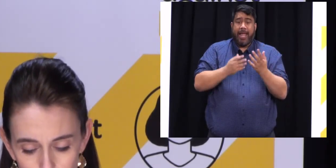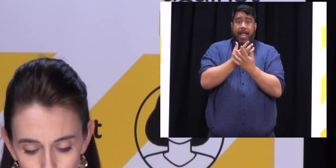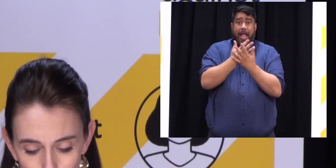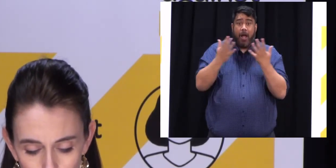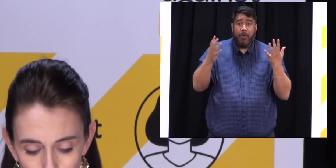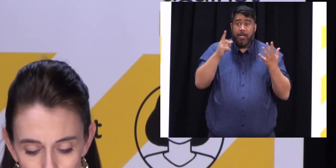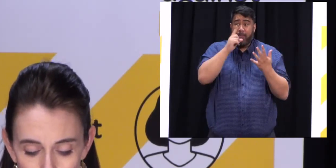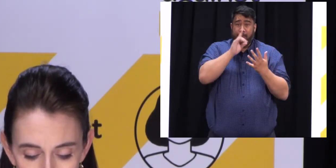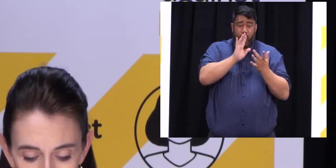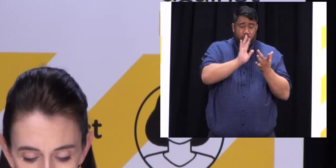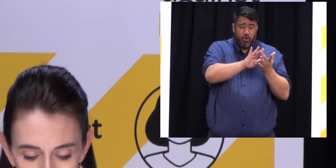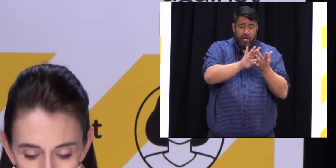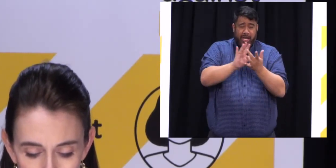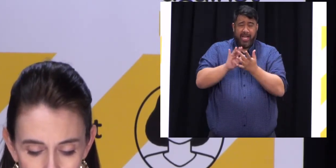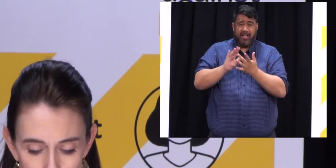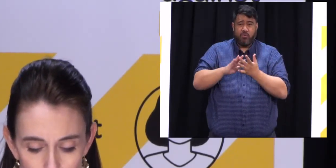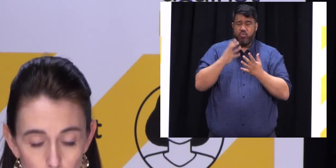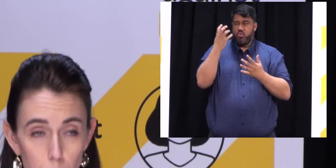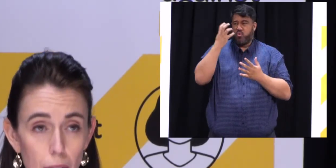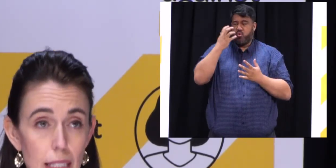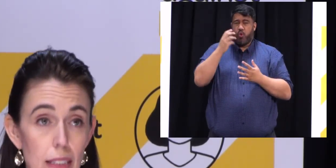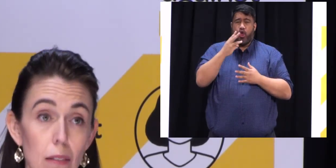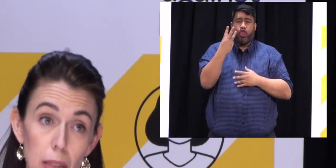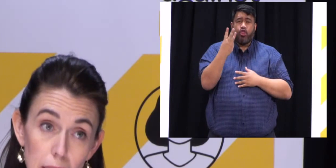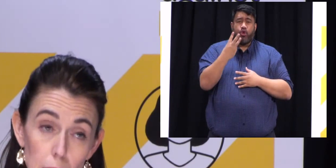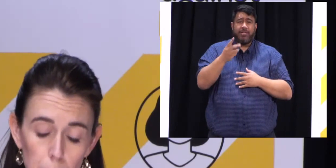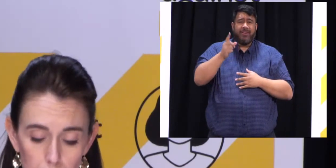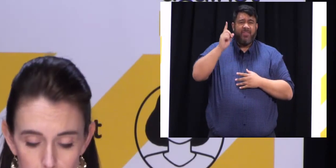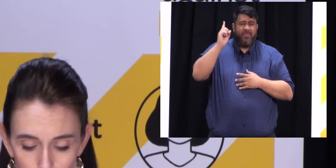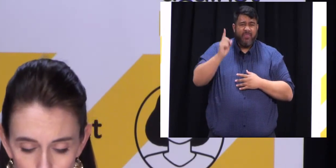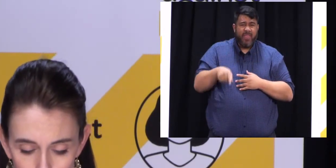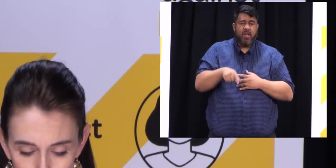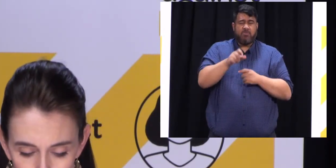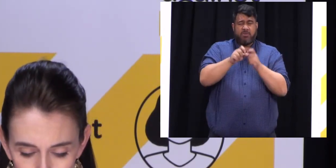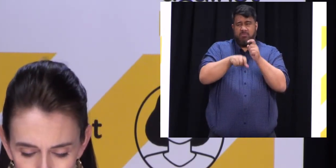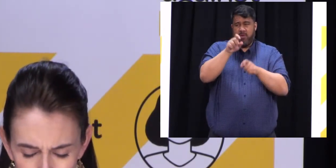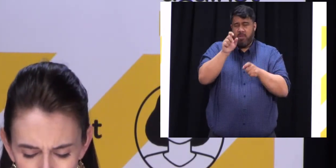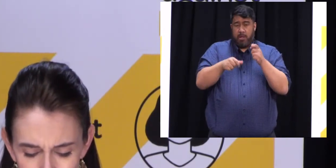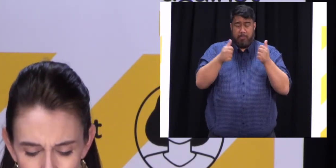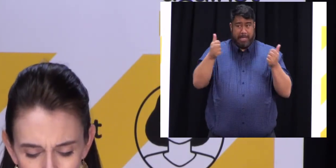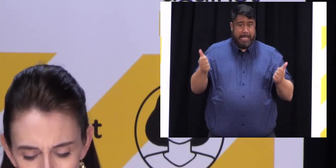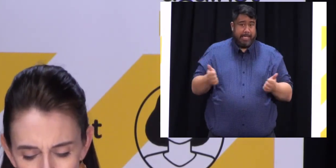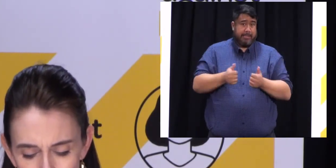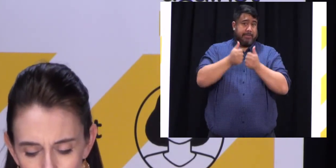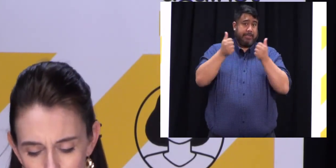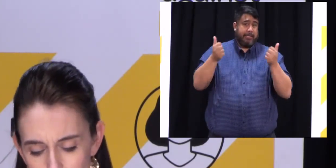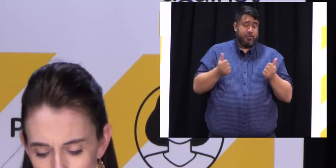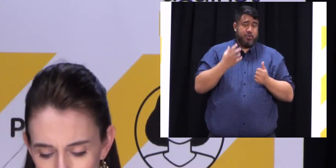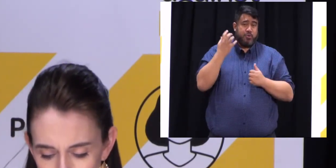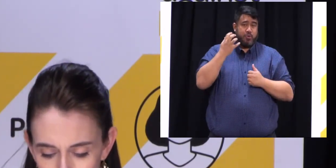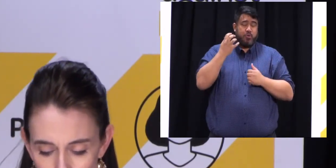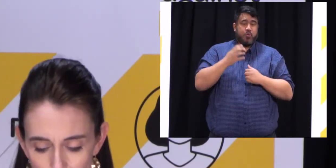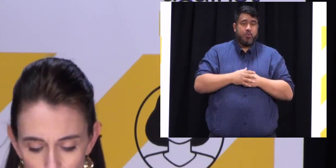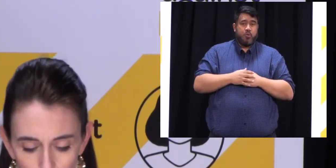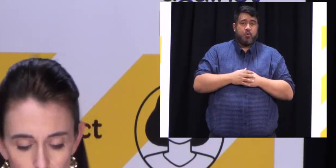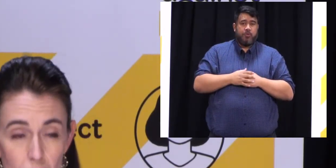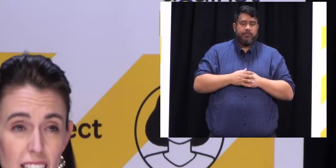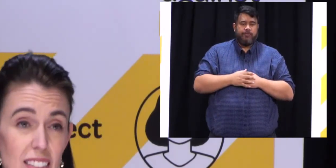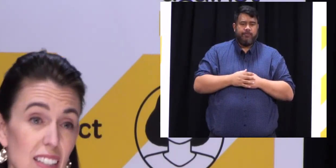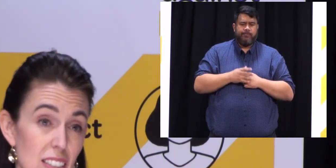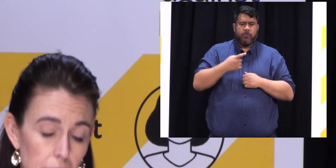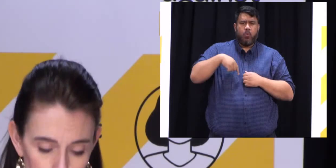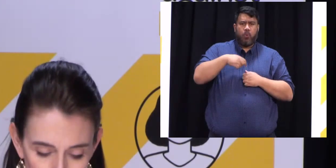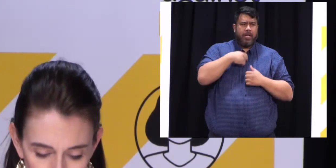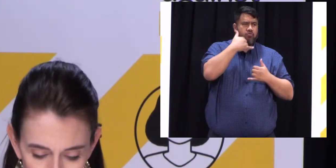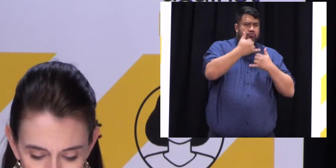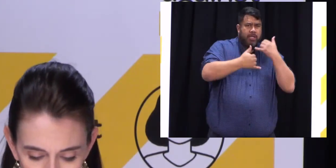recorded, far more than we've had in other outbreaks, but deliberately so. That does mean that our data collection for each of those sites